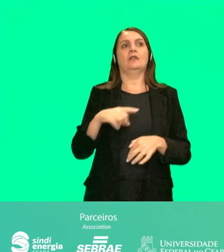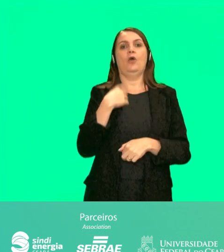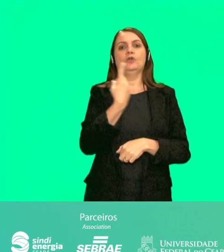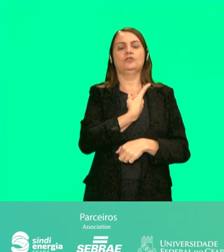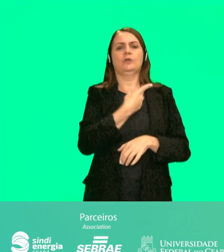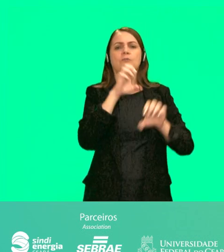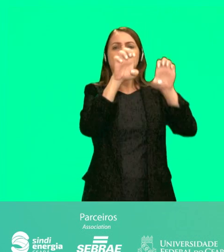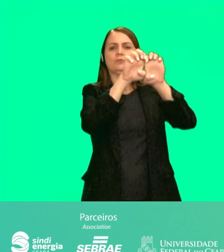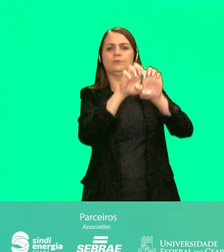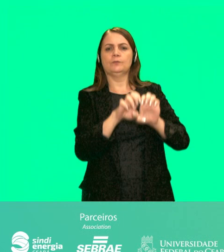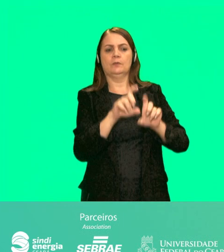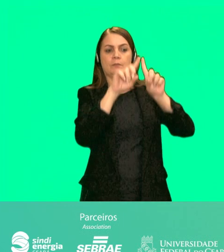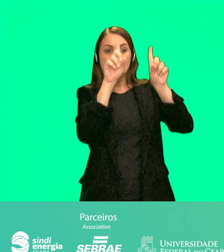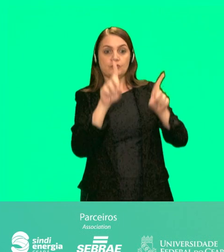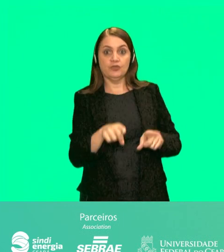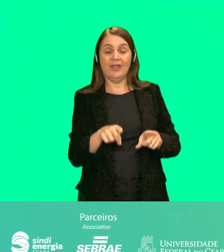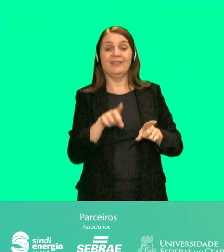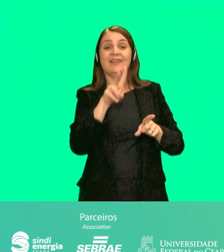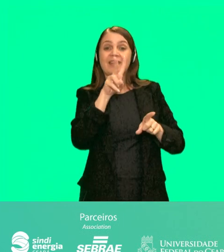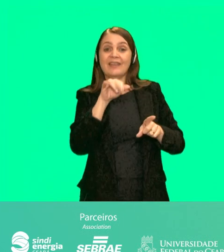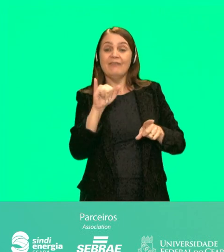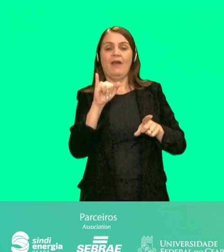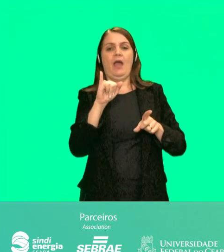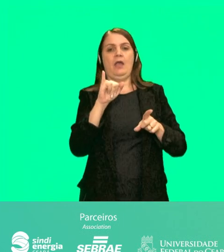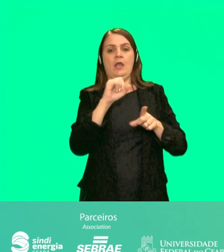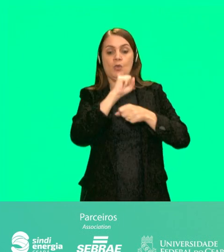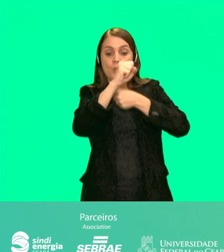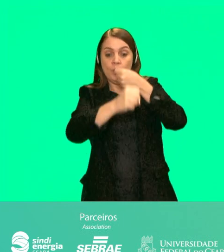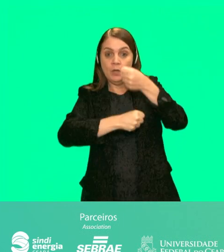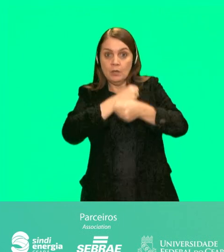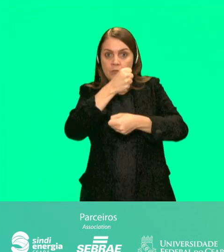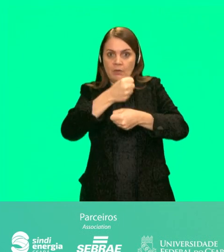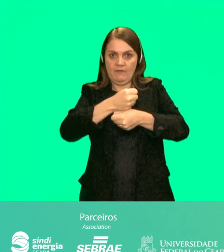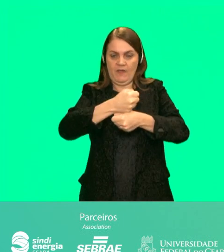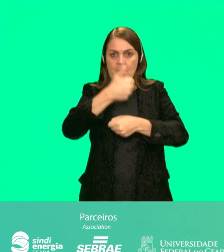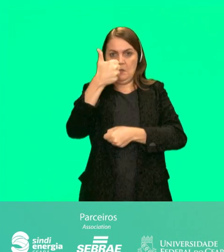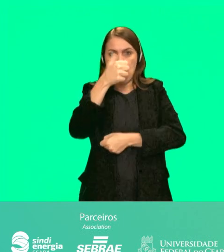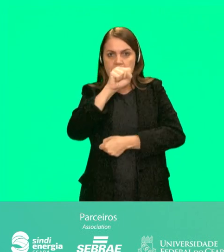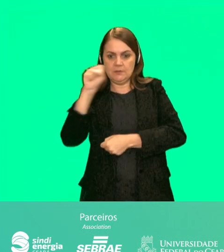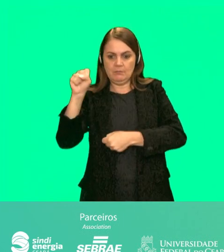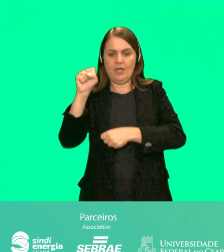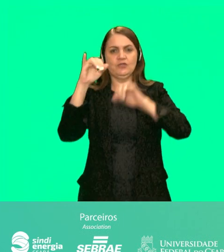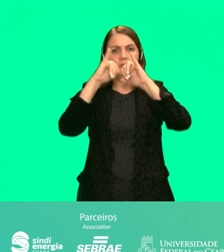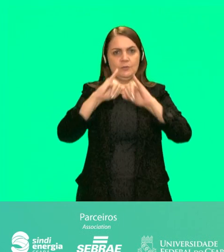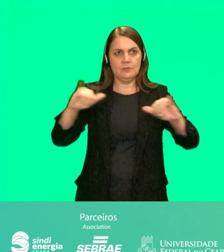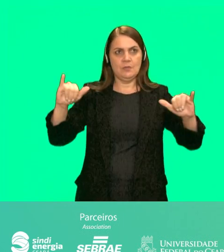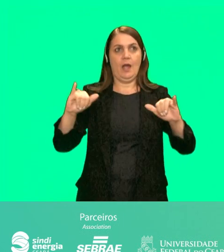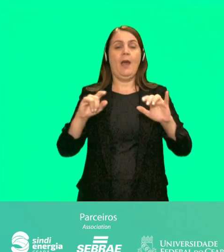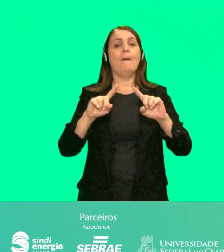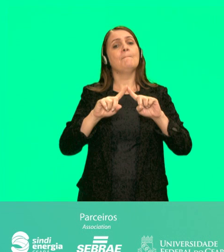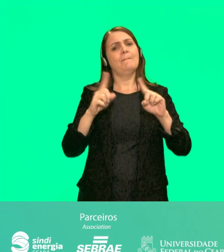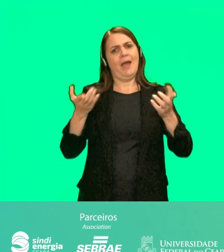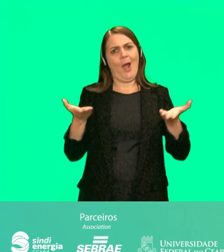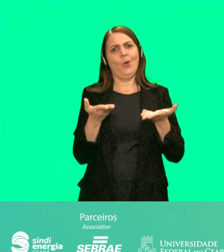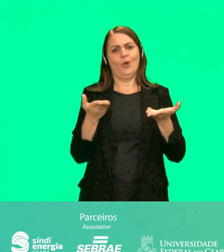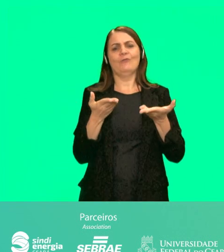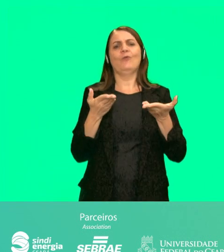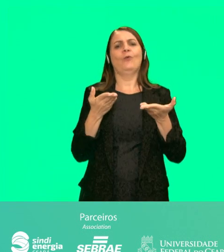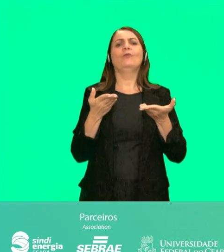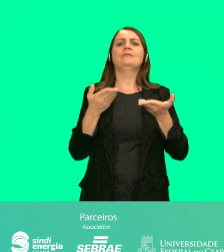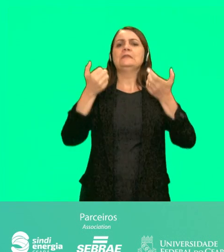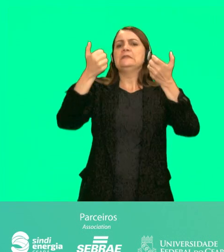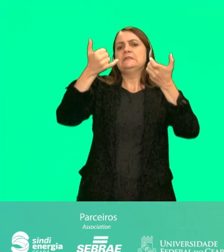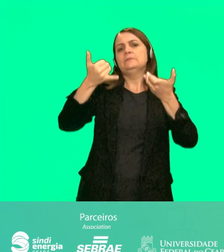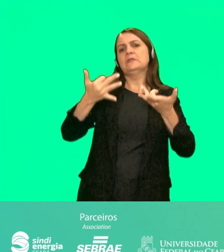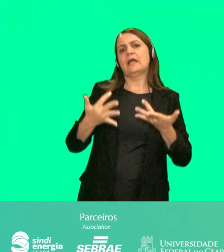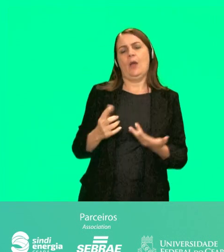I can announce to you this scalable plant with an outcome of 100 megawatts, including